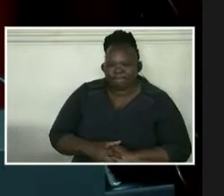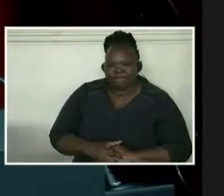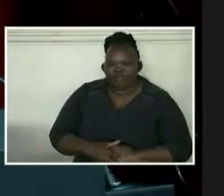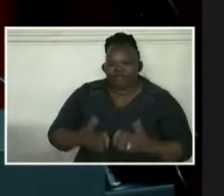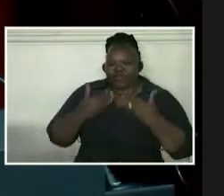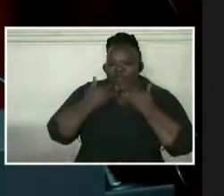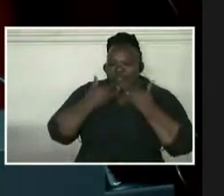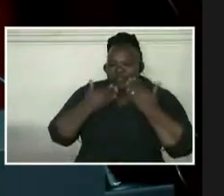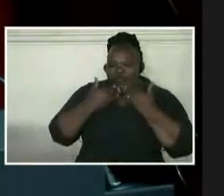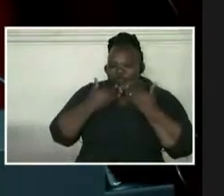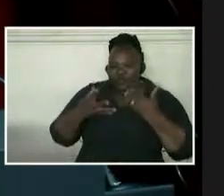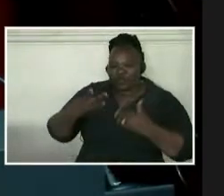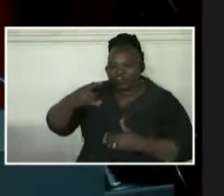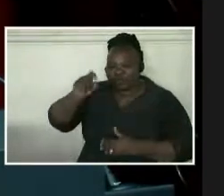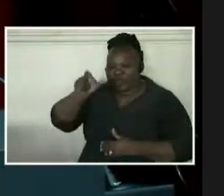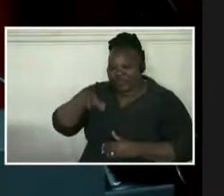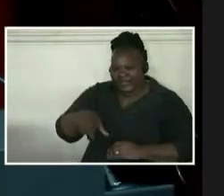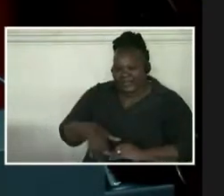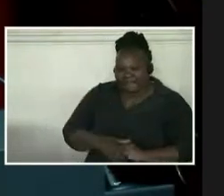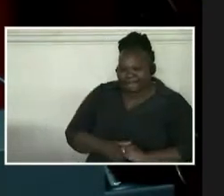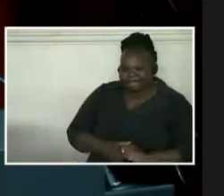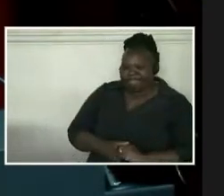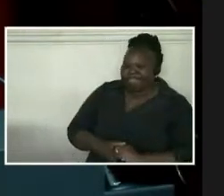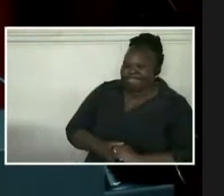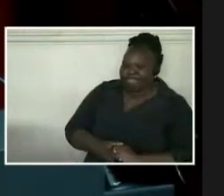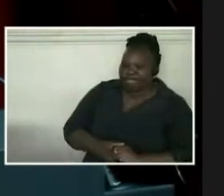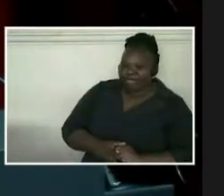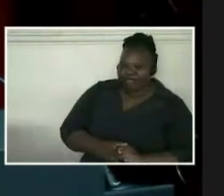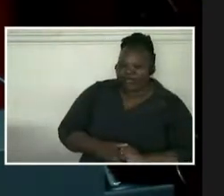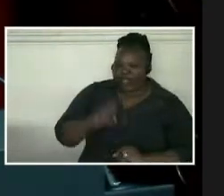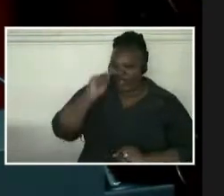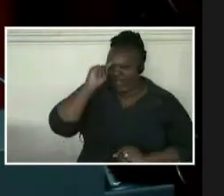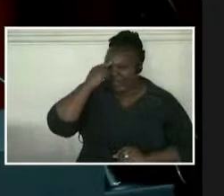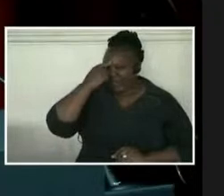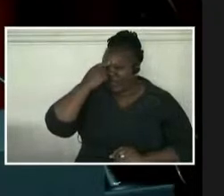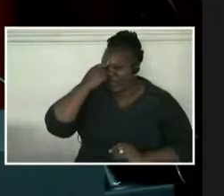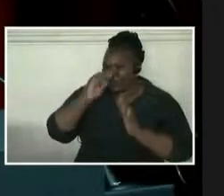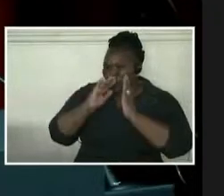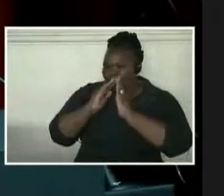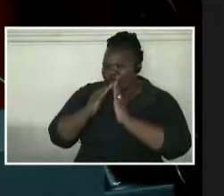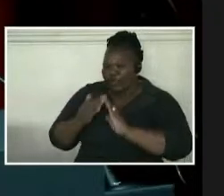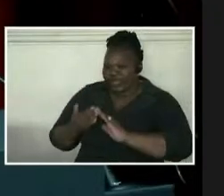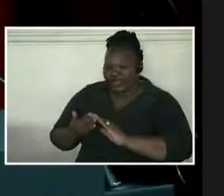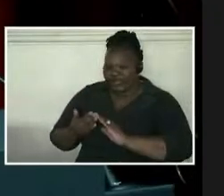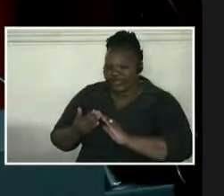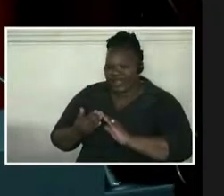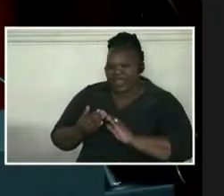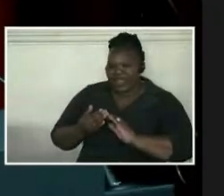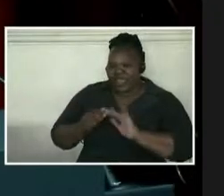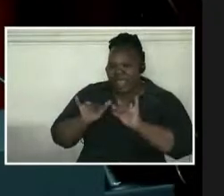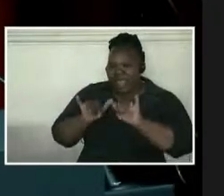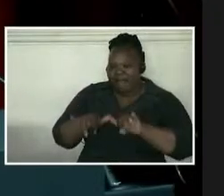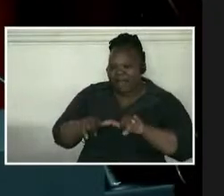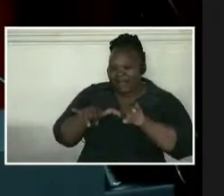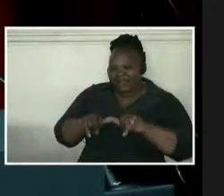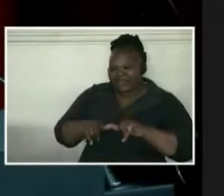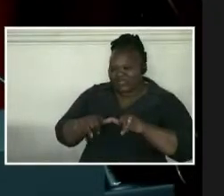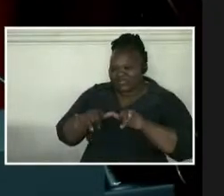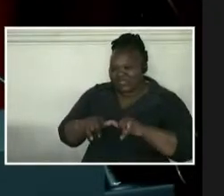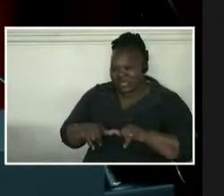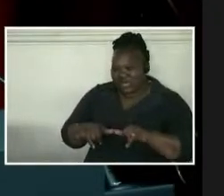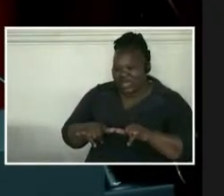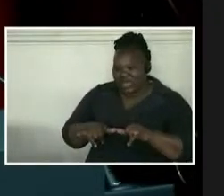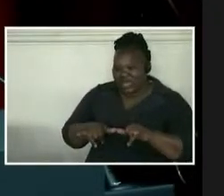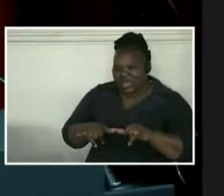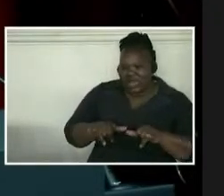you very much chairperson chairperson the indian community is still waiting for the indentured